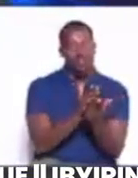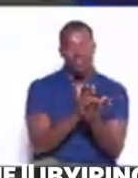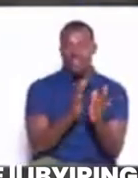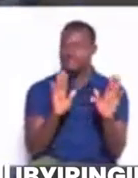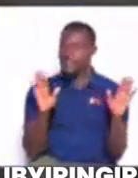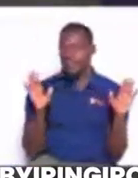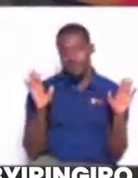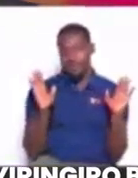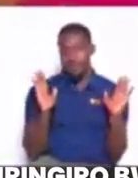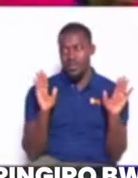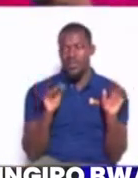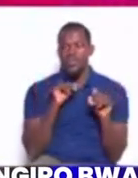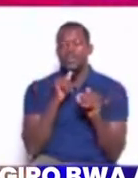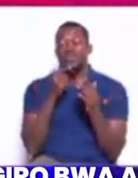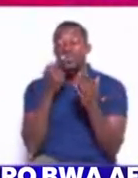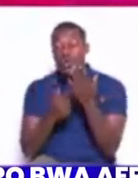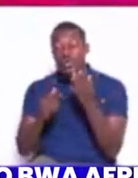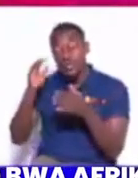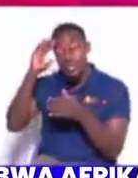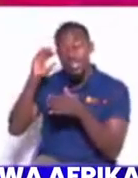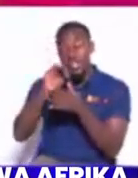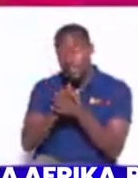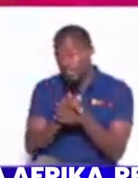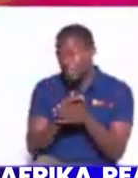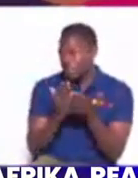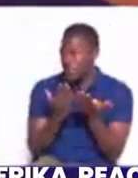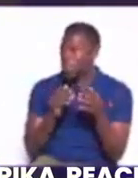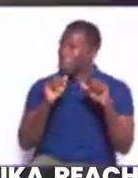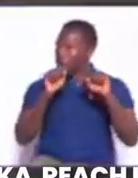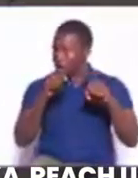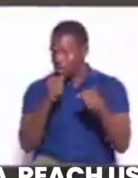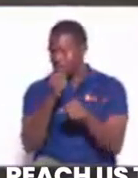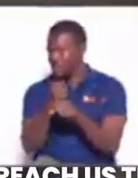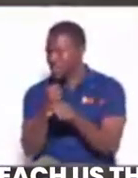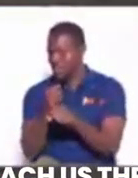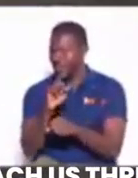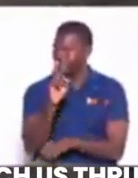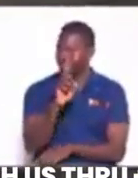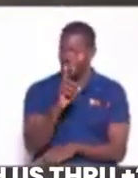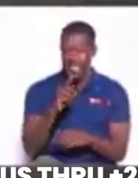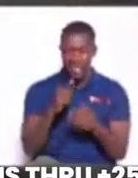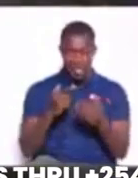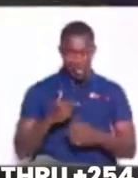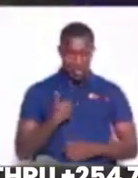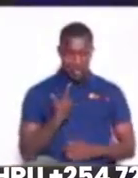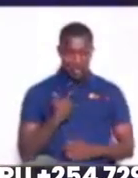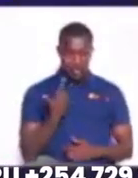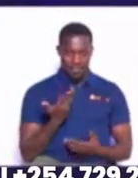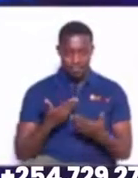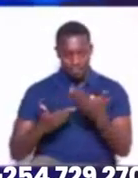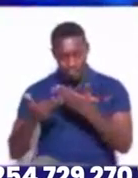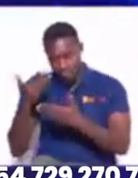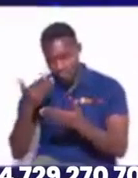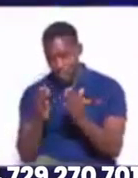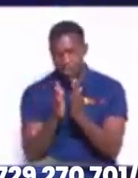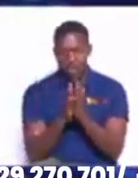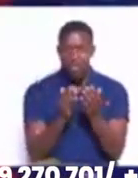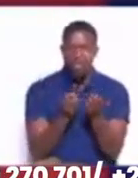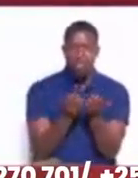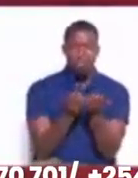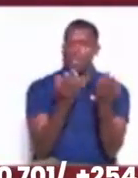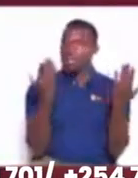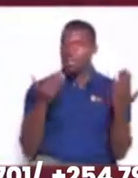we believe we ought to do. I've talked to young people who've lived together before they were